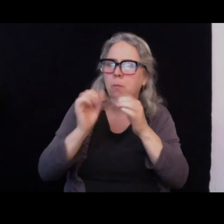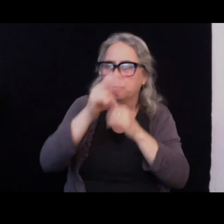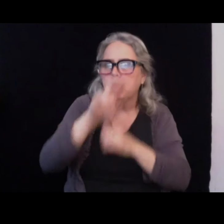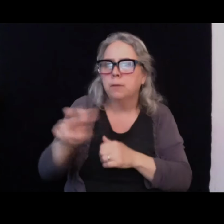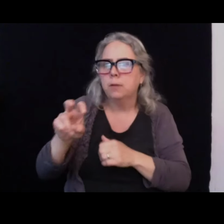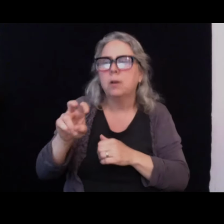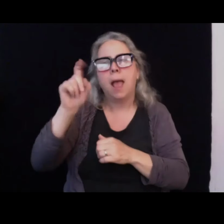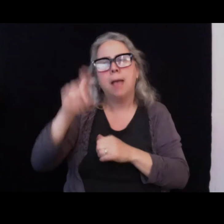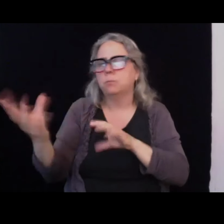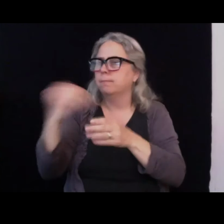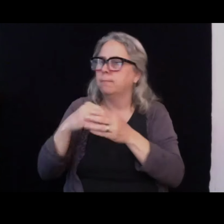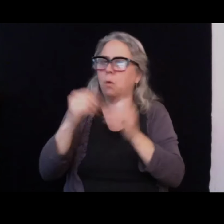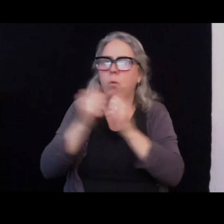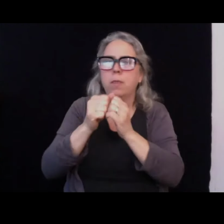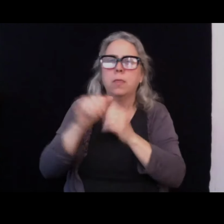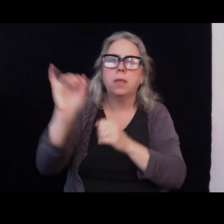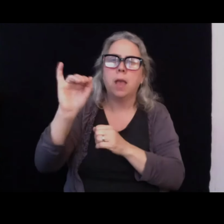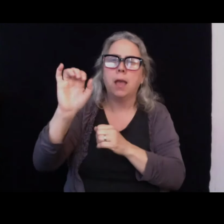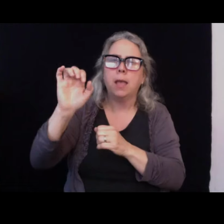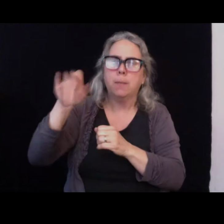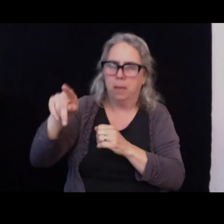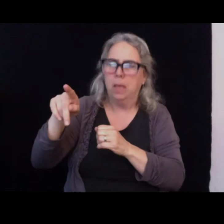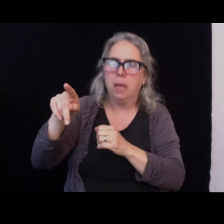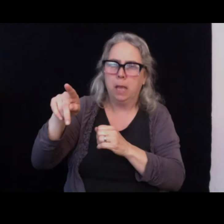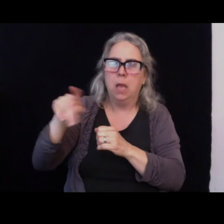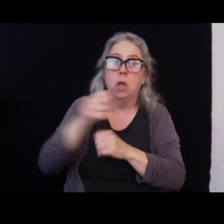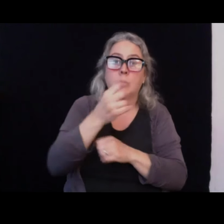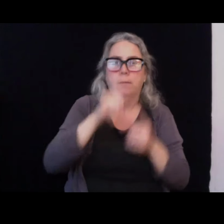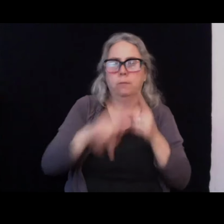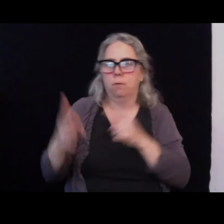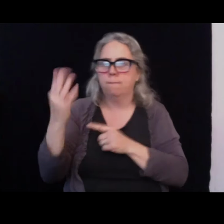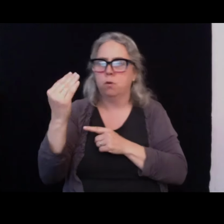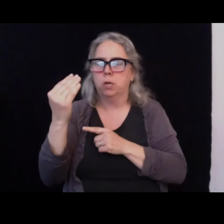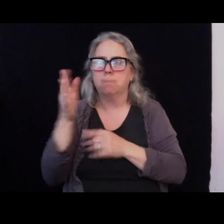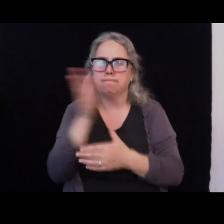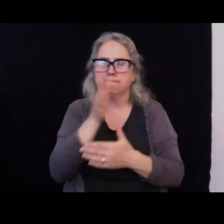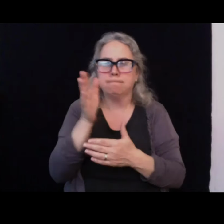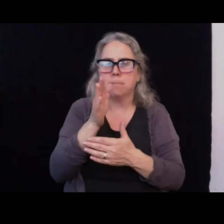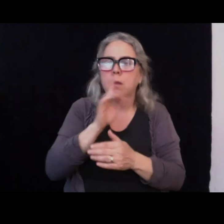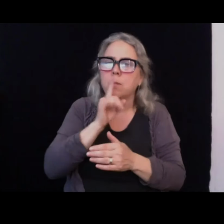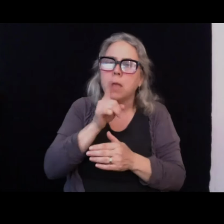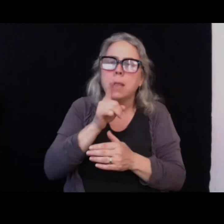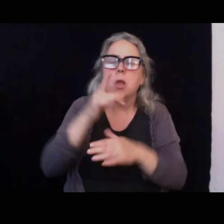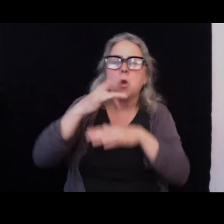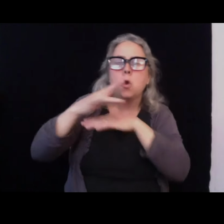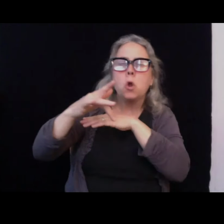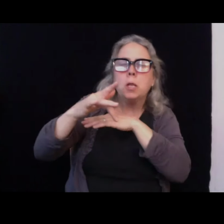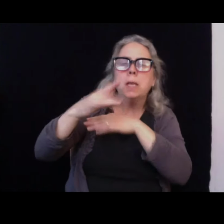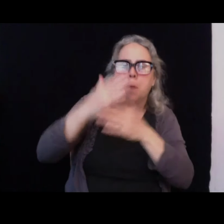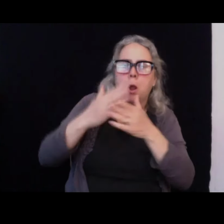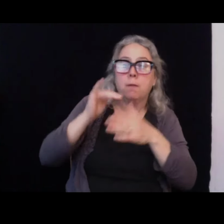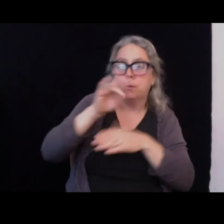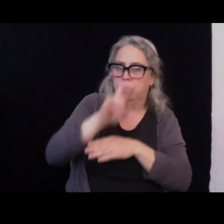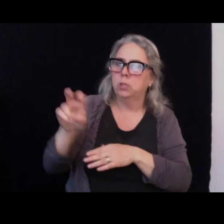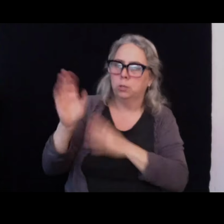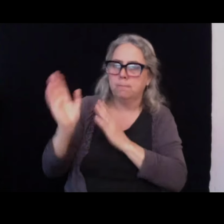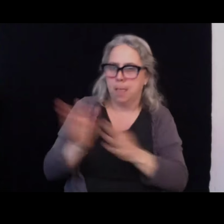of the IEP. So that 12 to 14 is kind of the early end of that transition